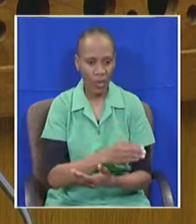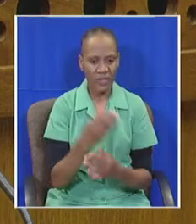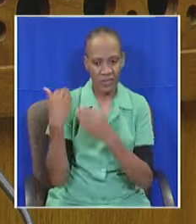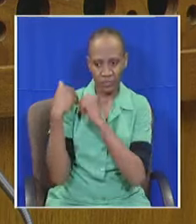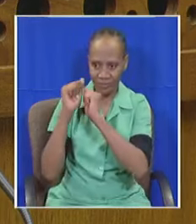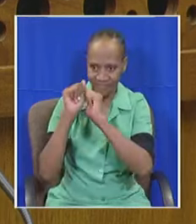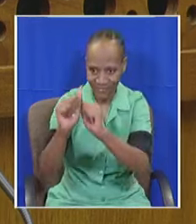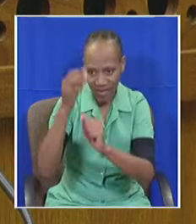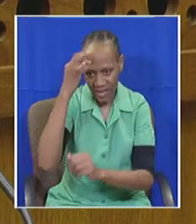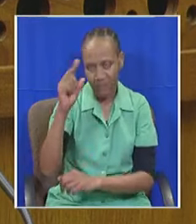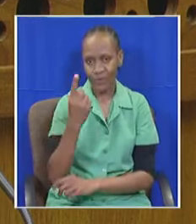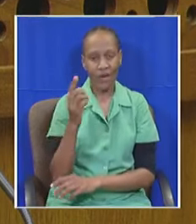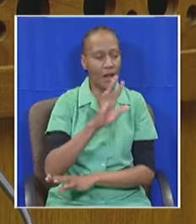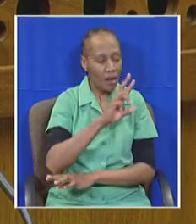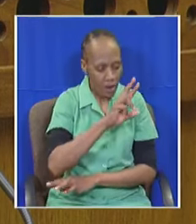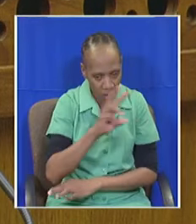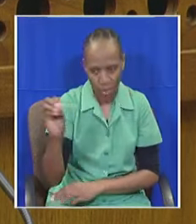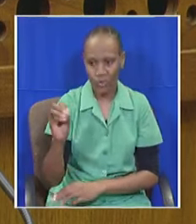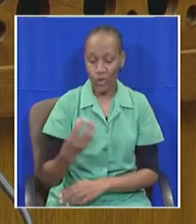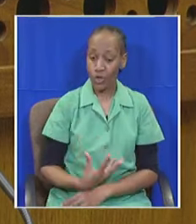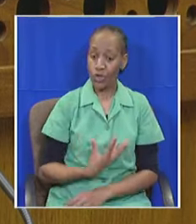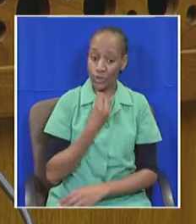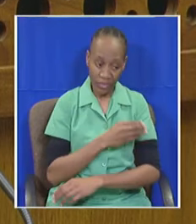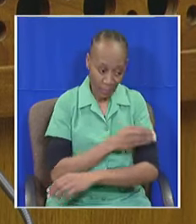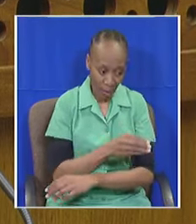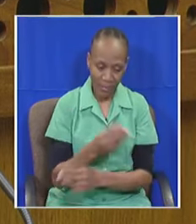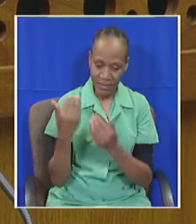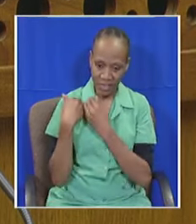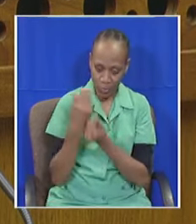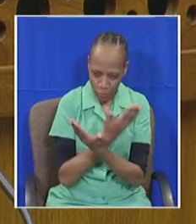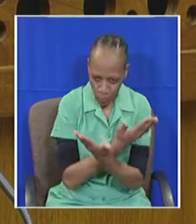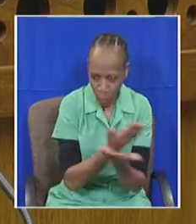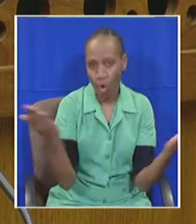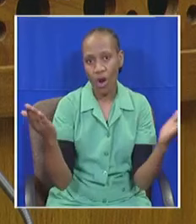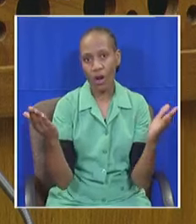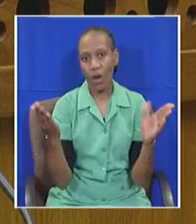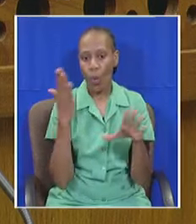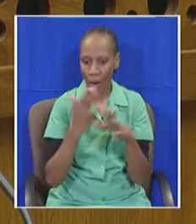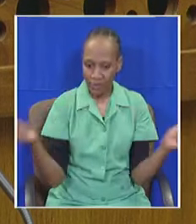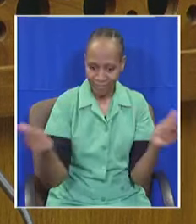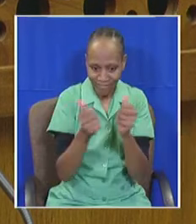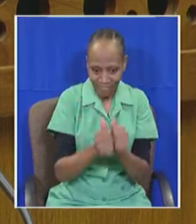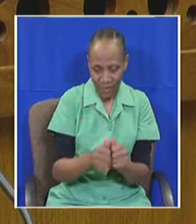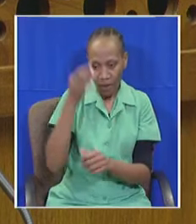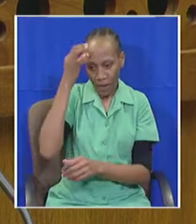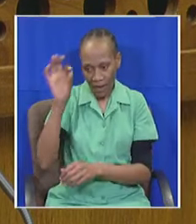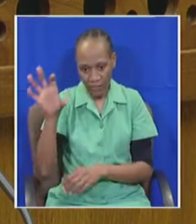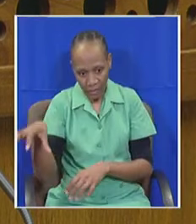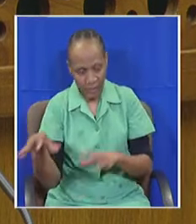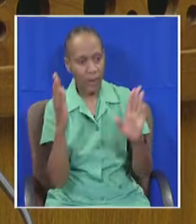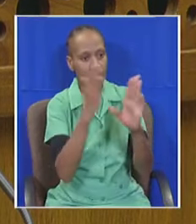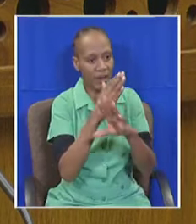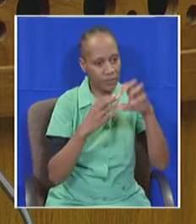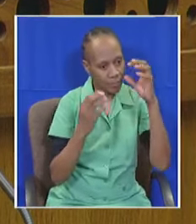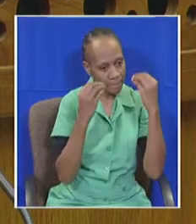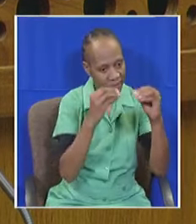No, youth empowerment must be a shared responsibility that calls for all partnerships between government, the private sector,